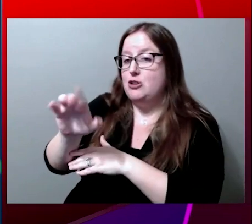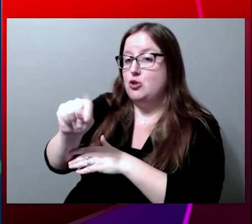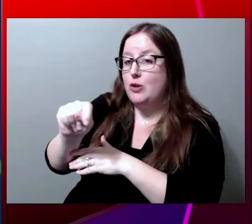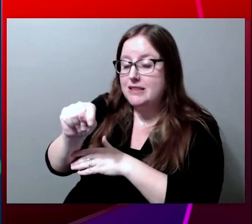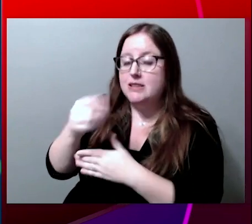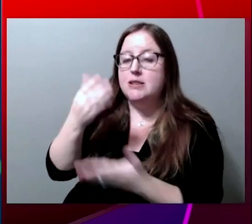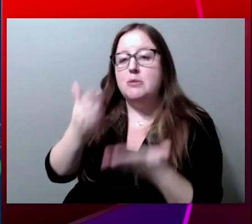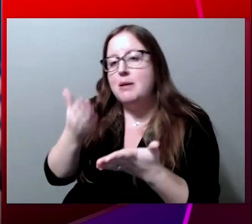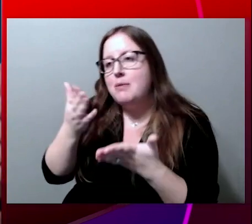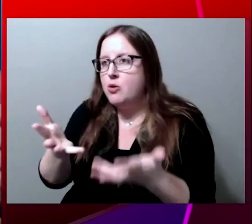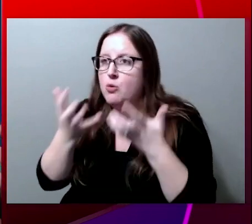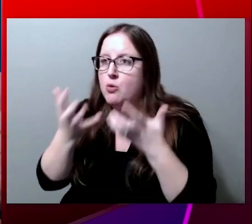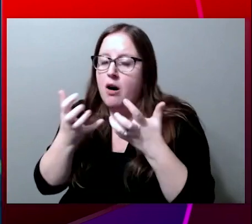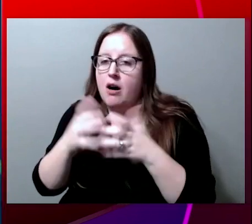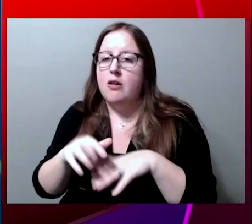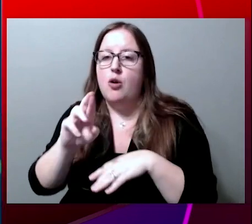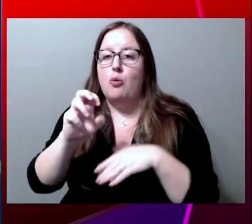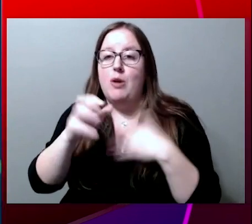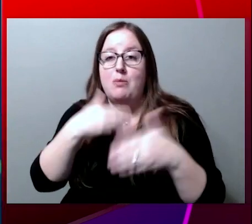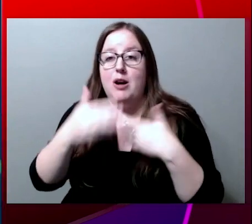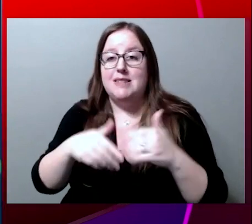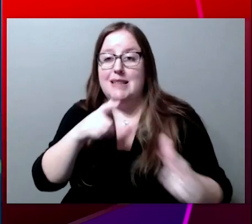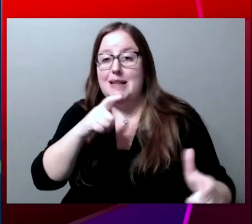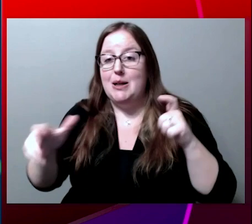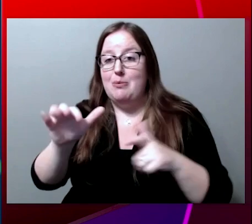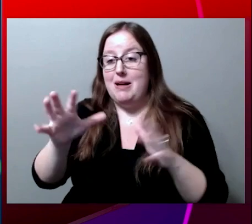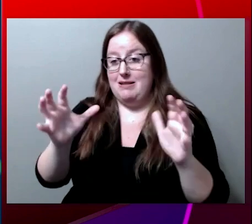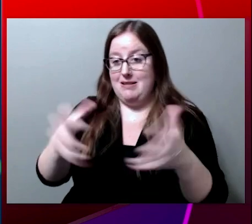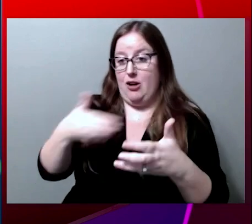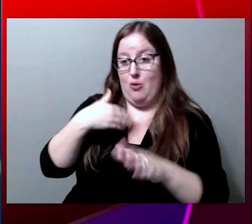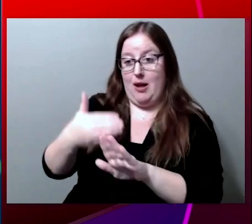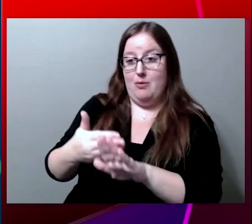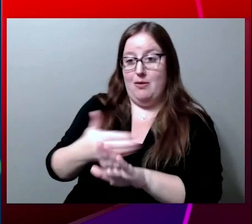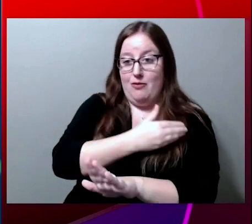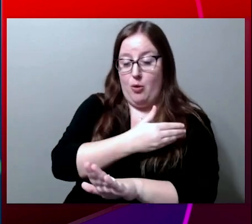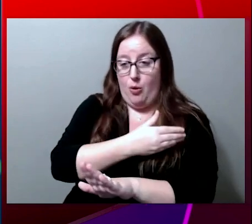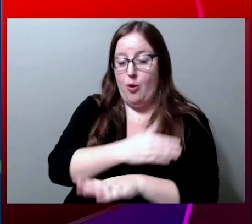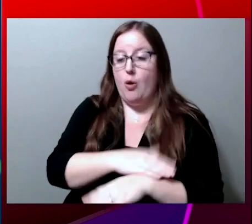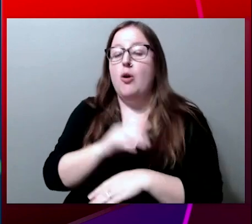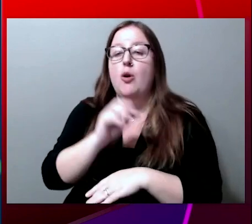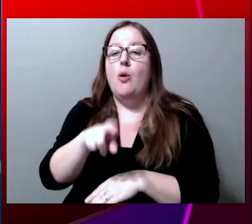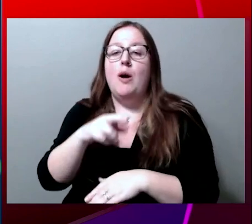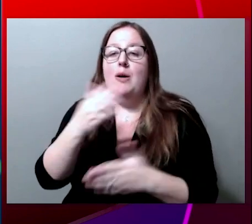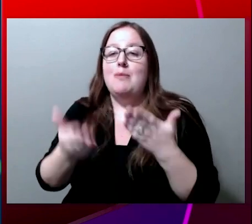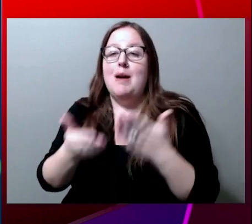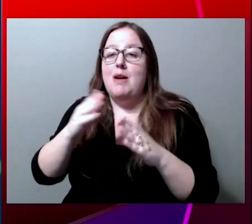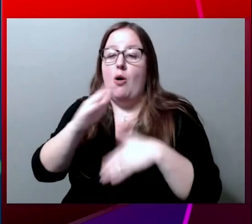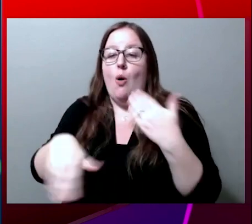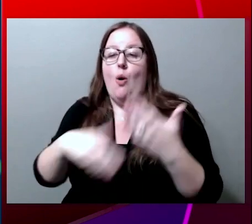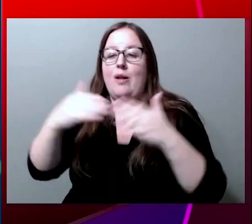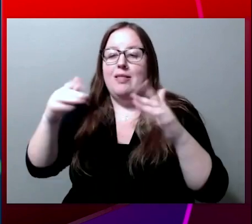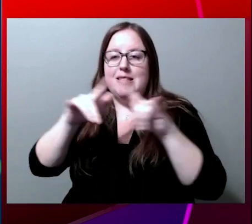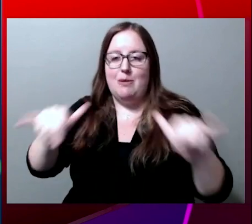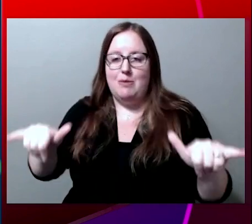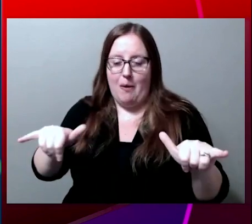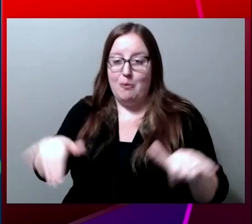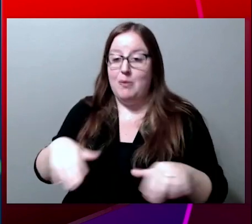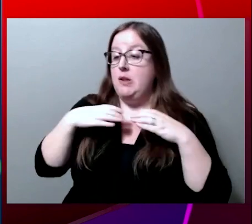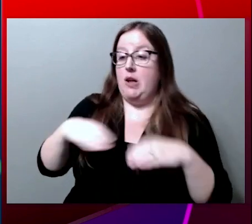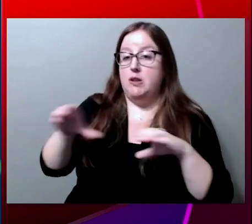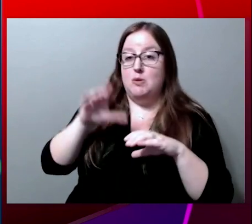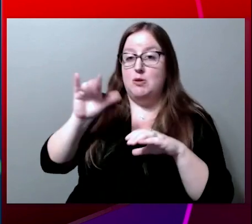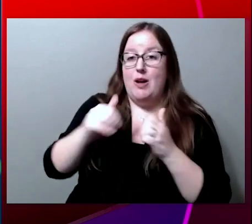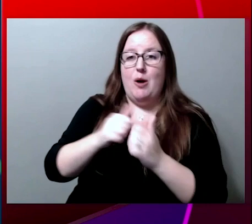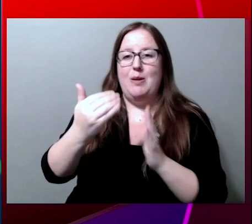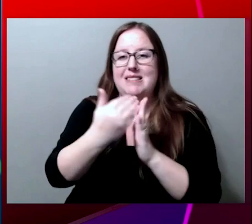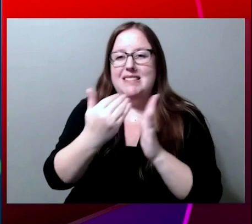do reprocessing of a large set that you had before, or there's a need for you to do it all at once. And customers do that with step functions,